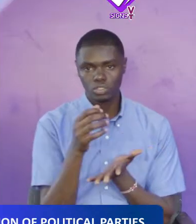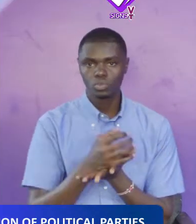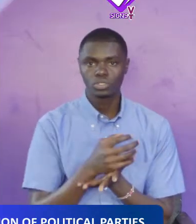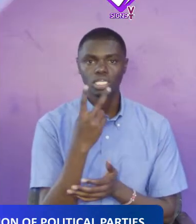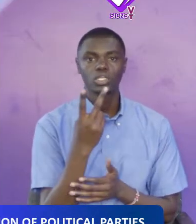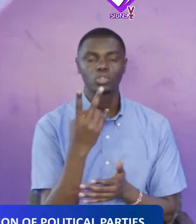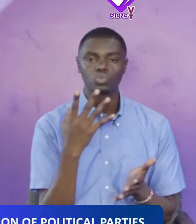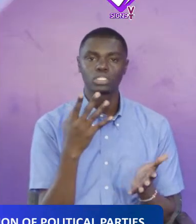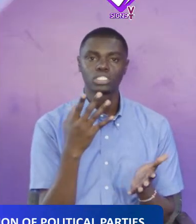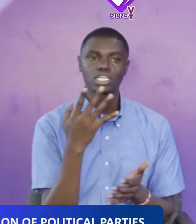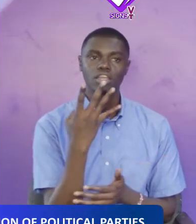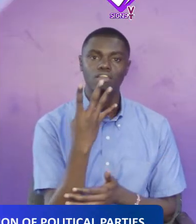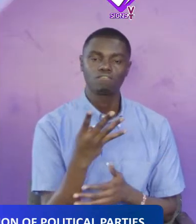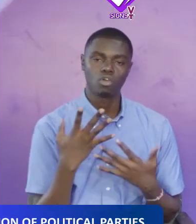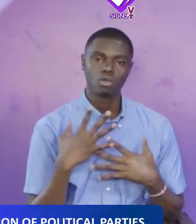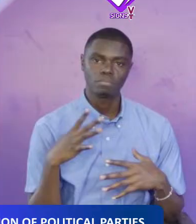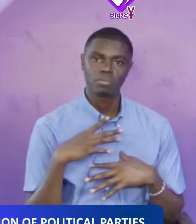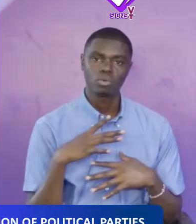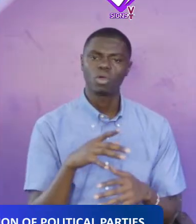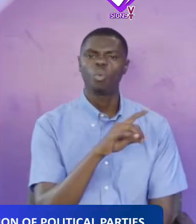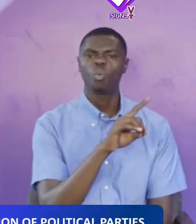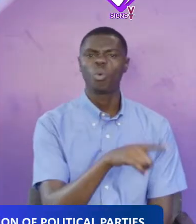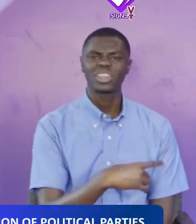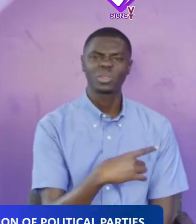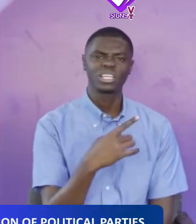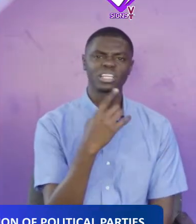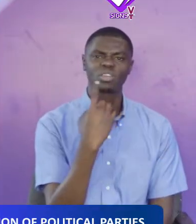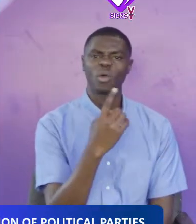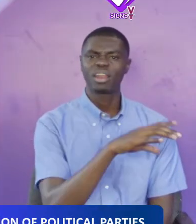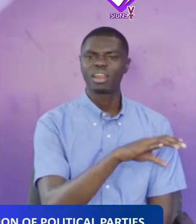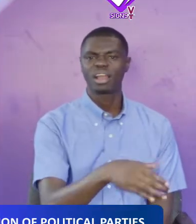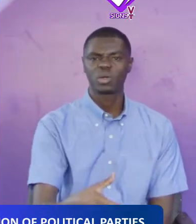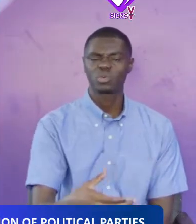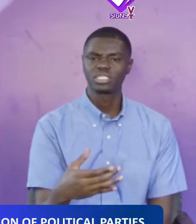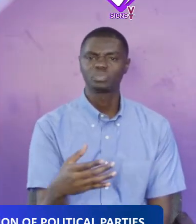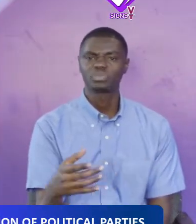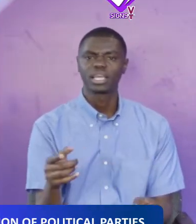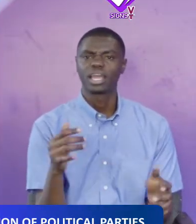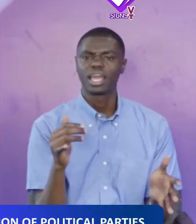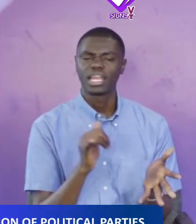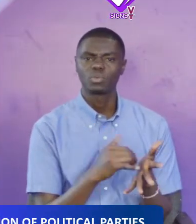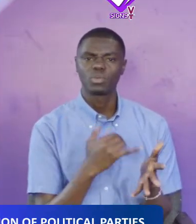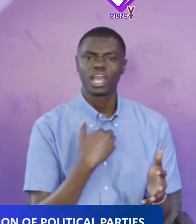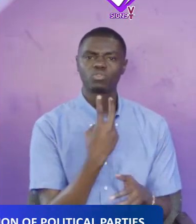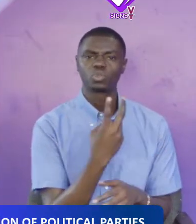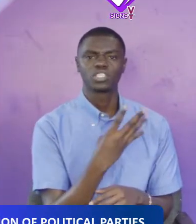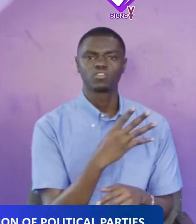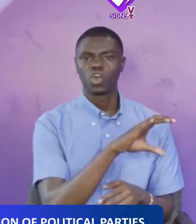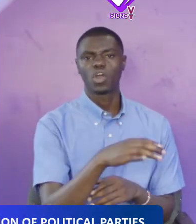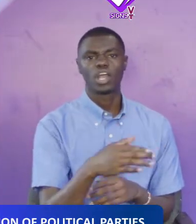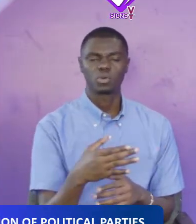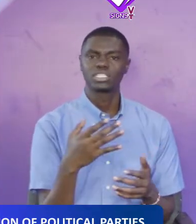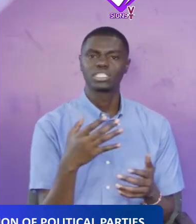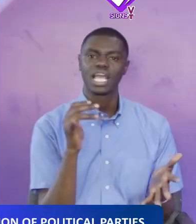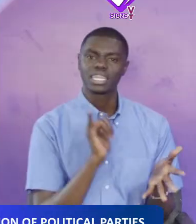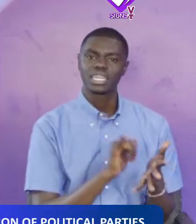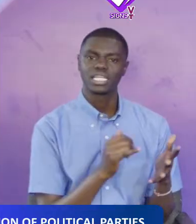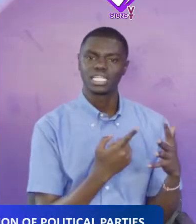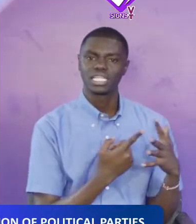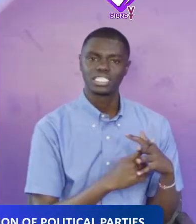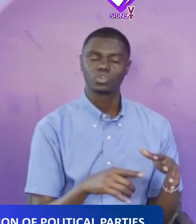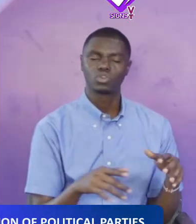24,000 members across the country, at least 1,000 in 1 county, and that will happen in 24 counties, then the transition to